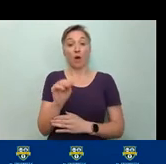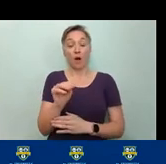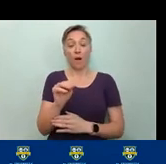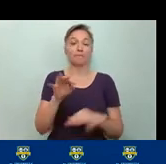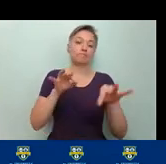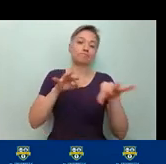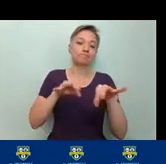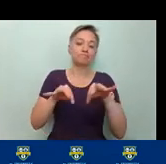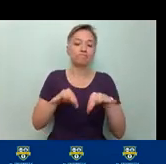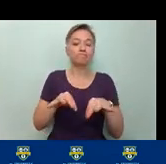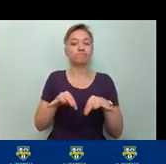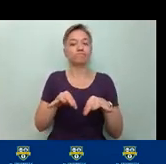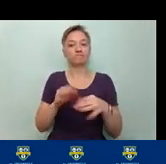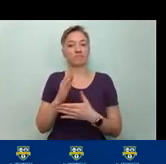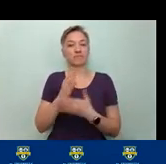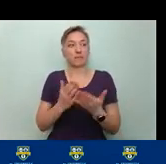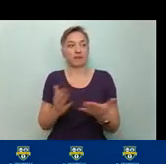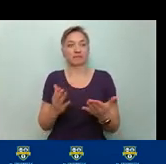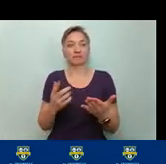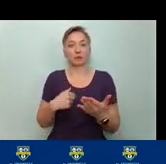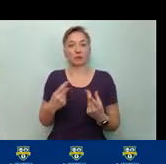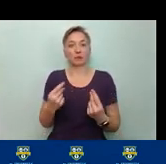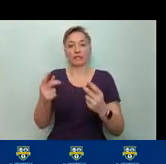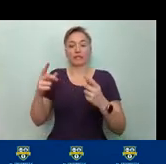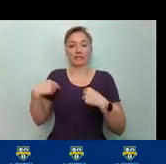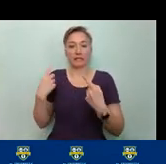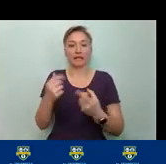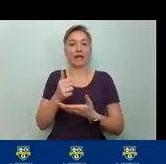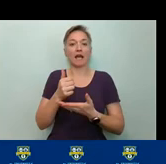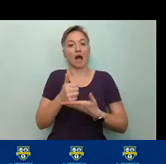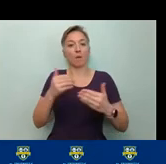foundational things that we've been doing to prepare to move us forward.